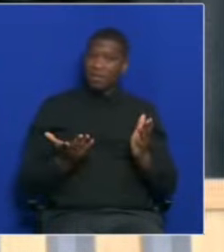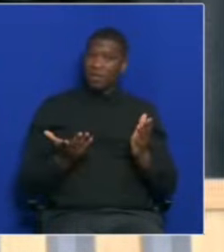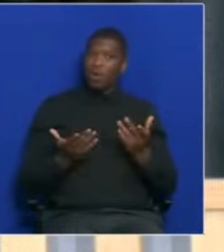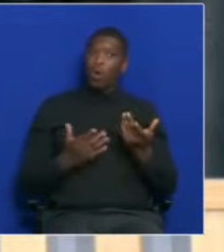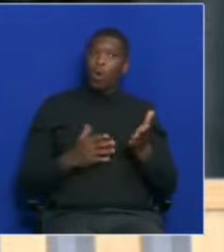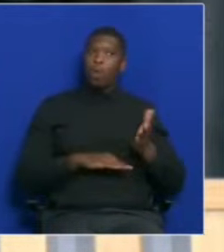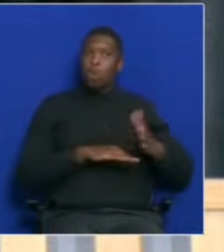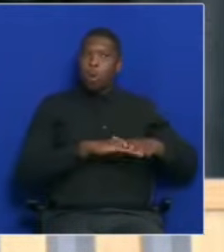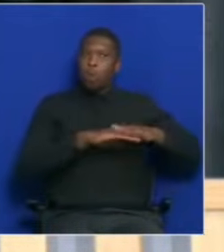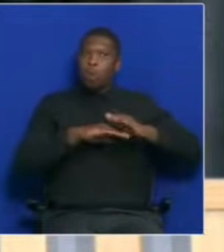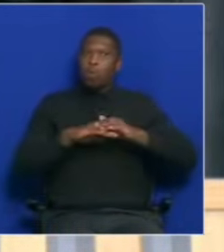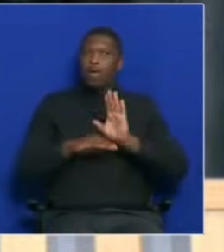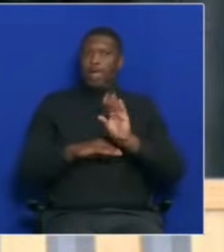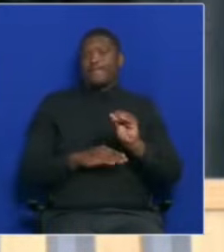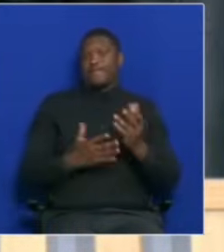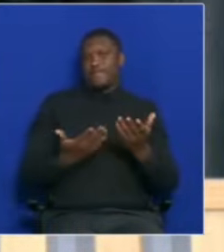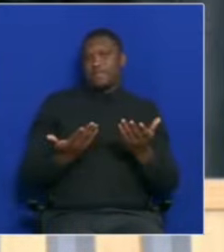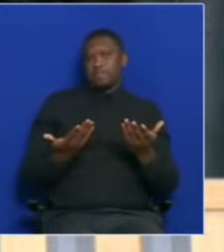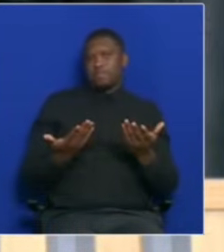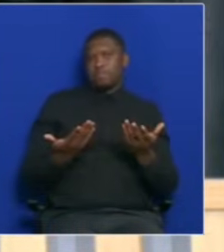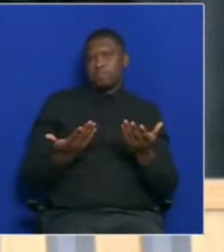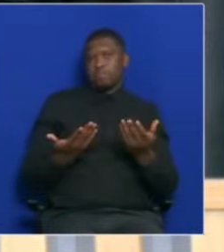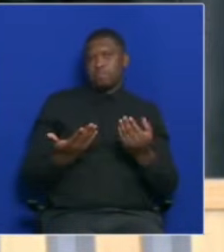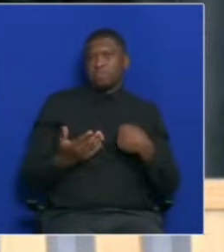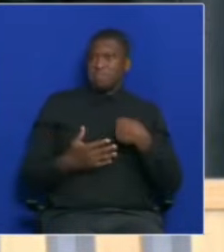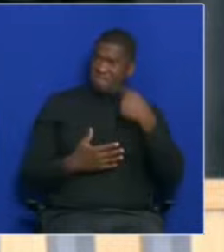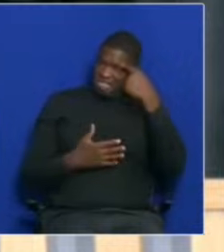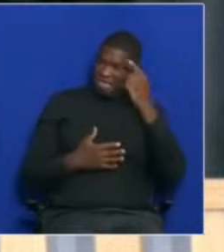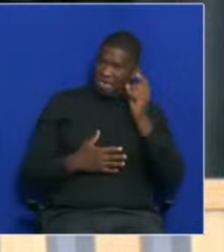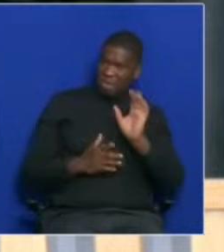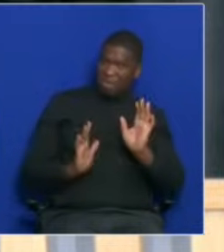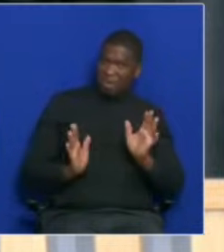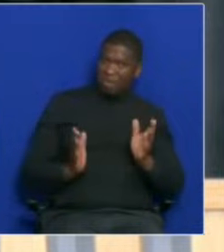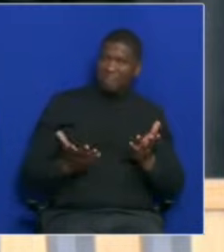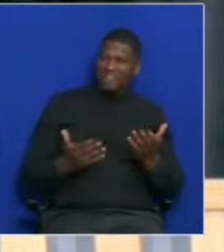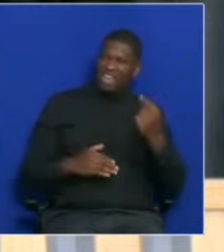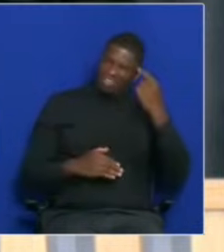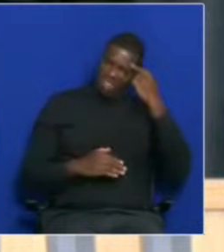have no reason as I sit here to think that's all there is.